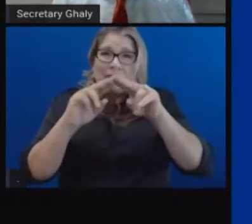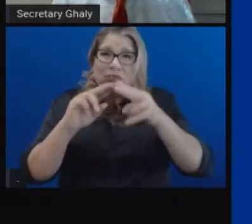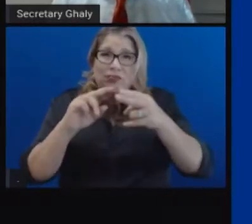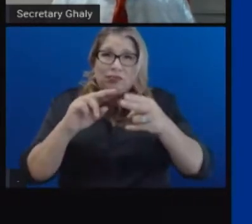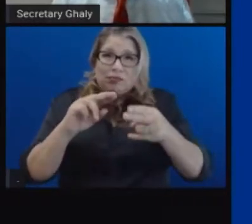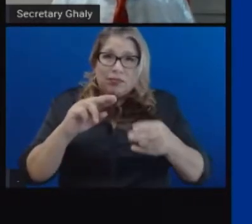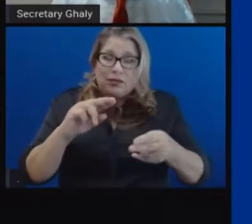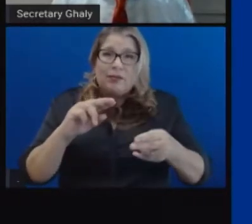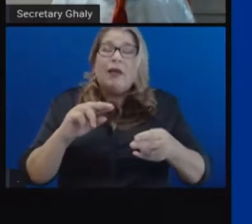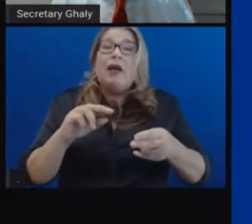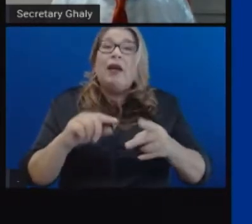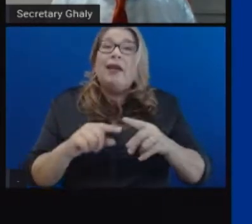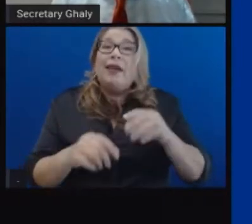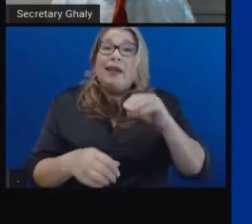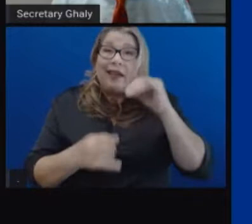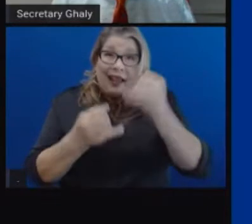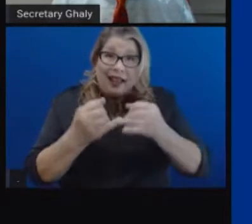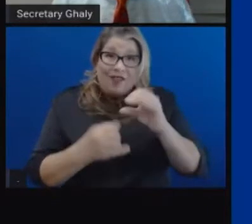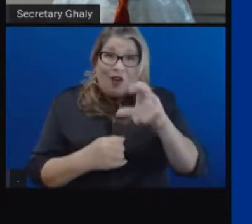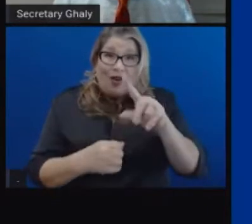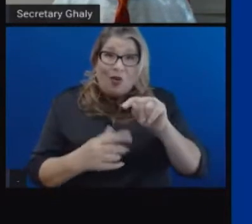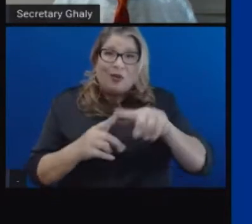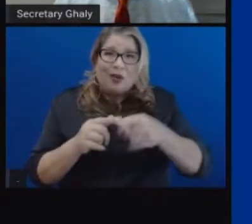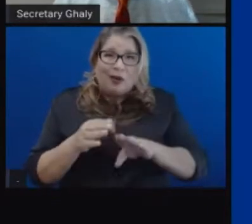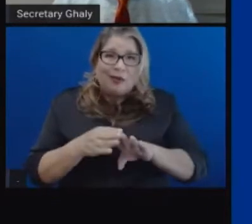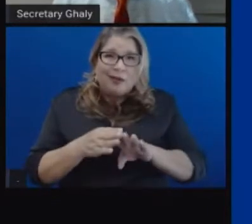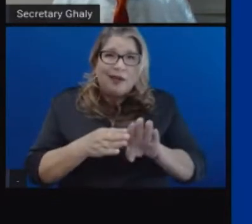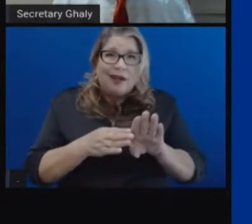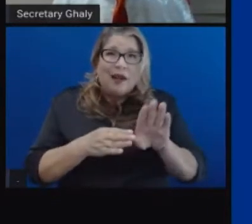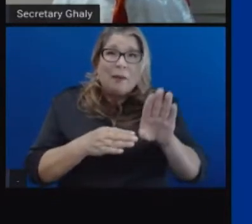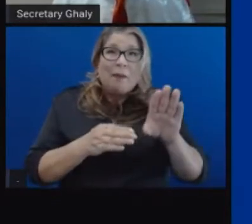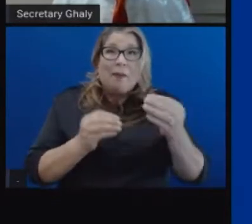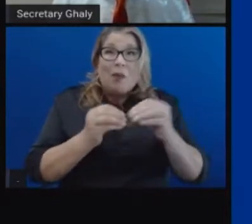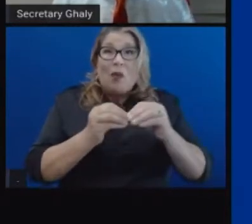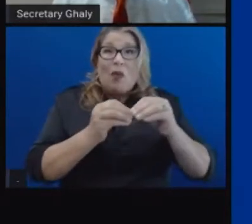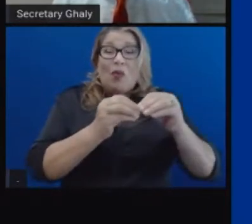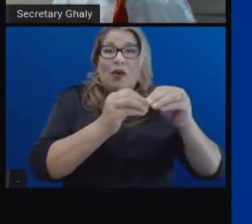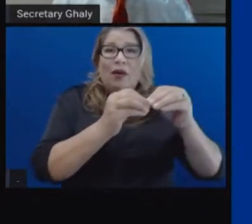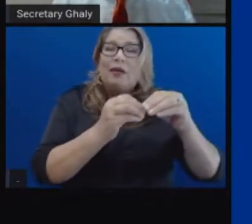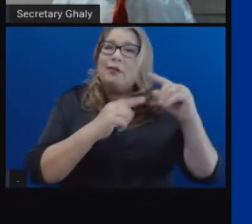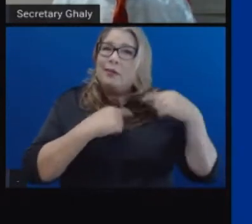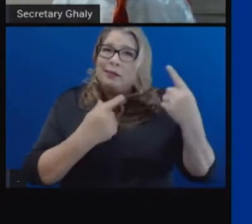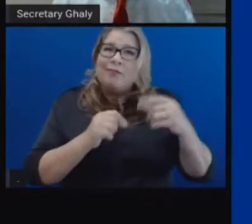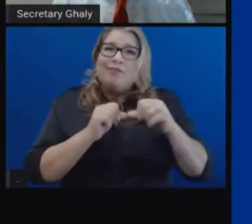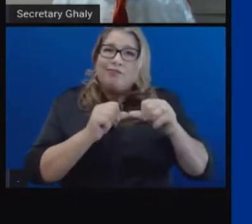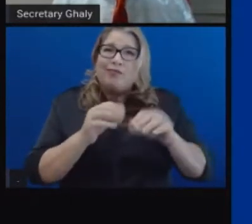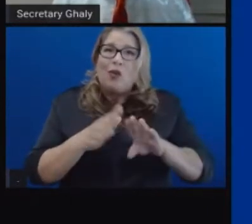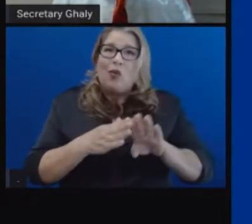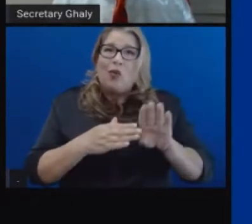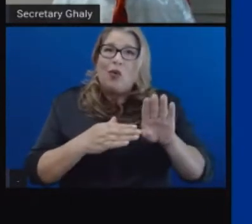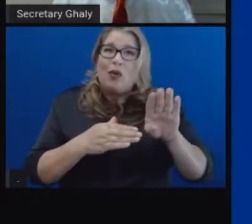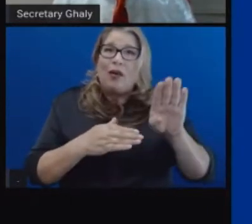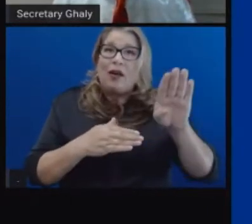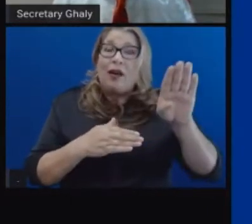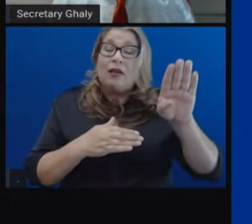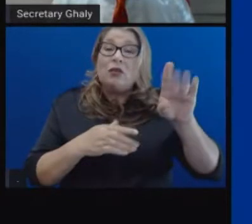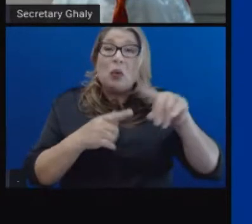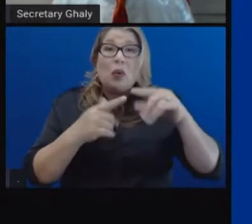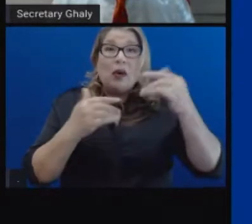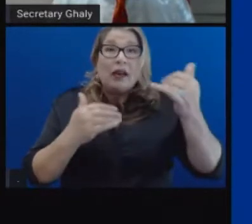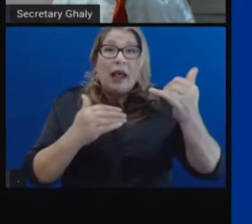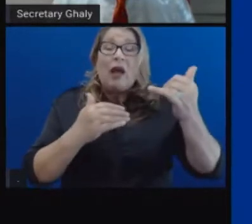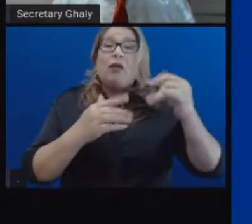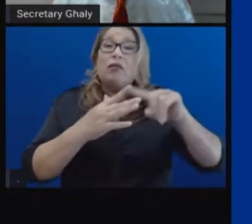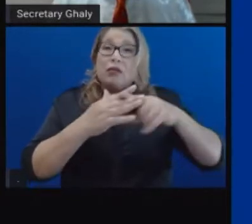about a 9% increase. And since then, it's been higher and higher. Today represents a fairly